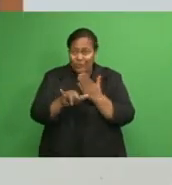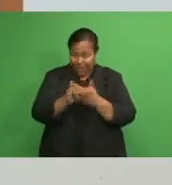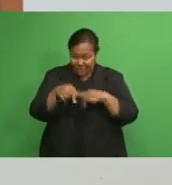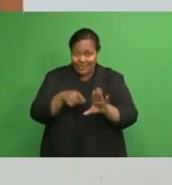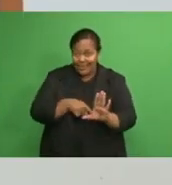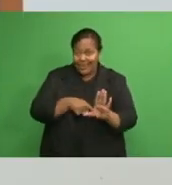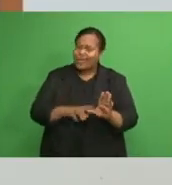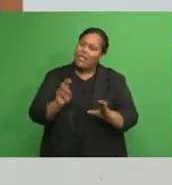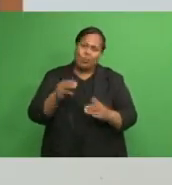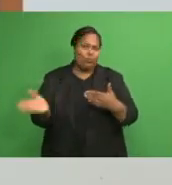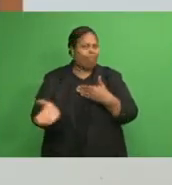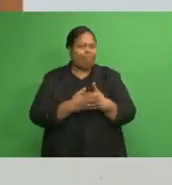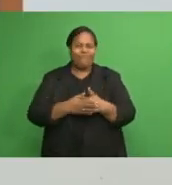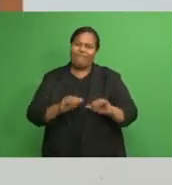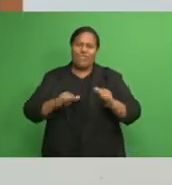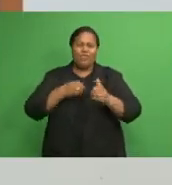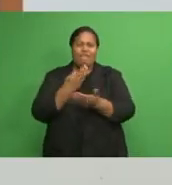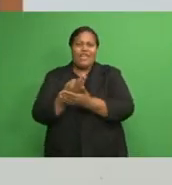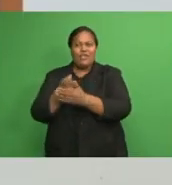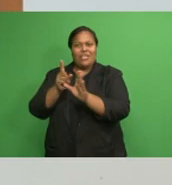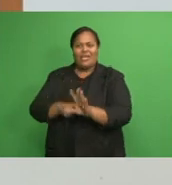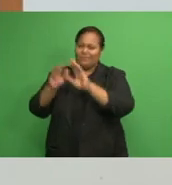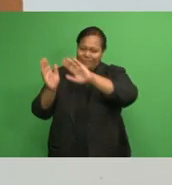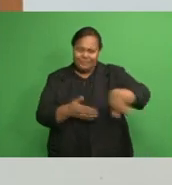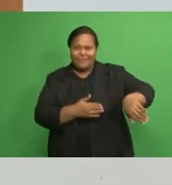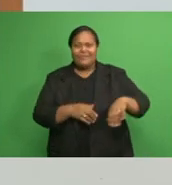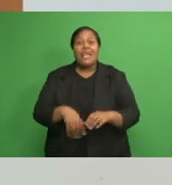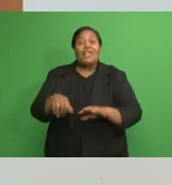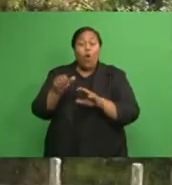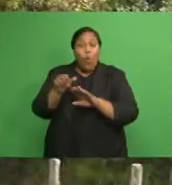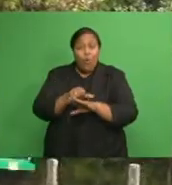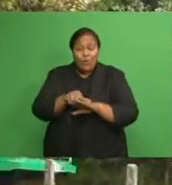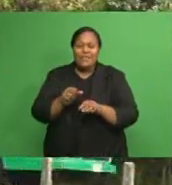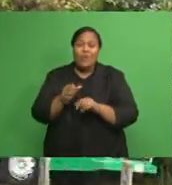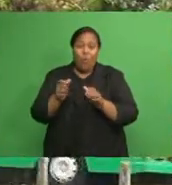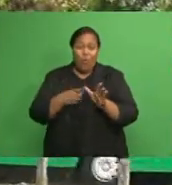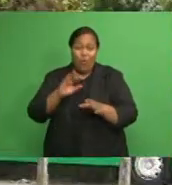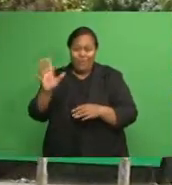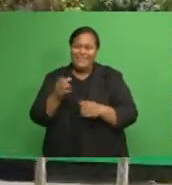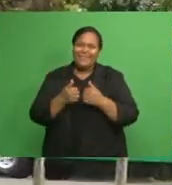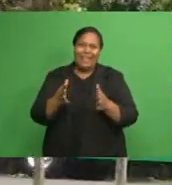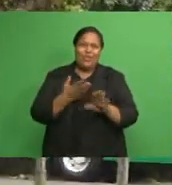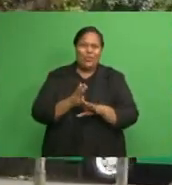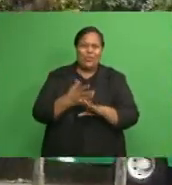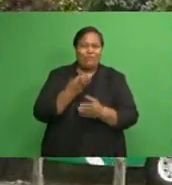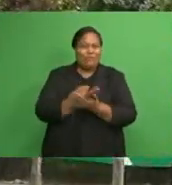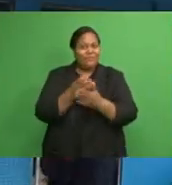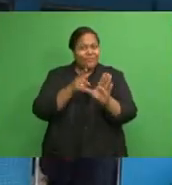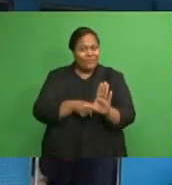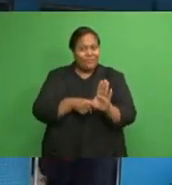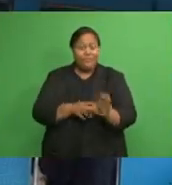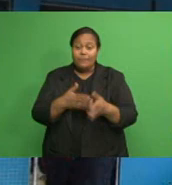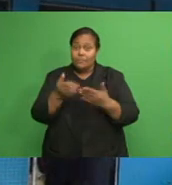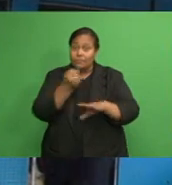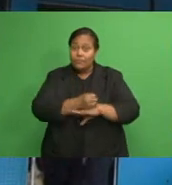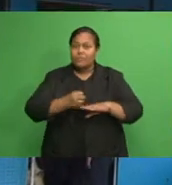need to then follow the new financial year, which begins in August. The ministry says councils are also now undertaking a